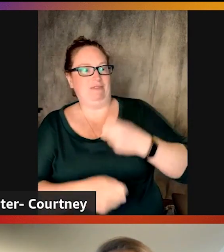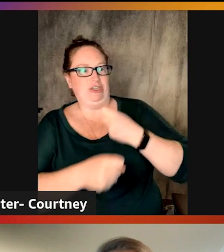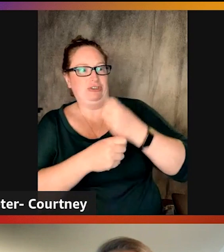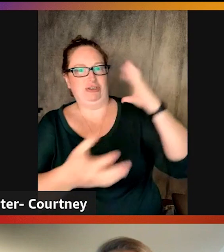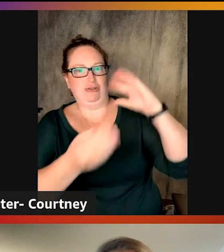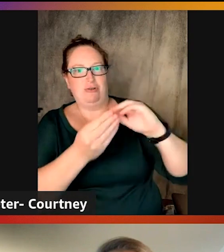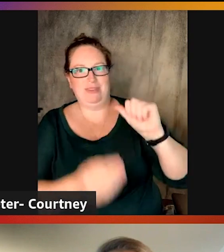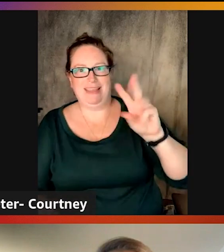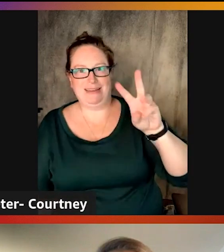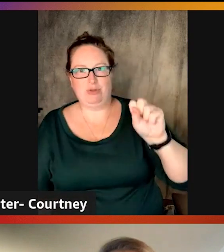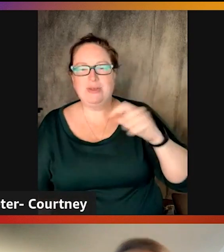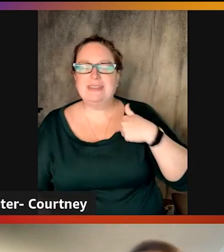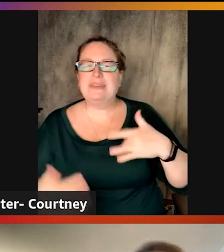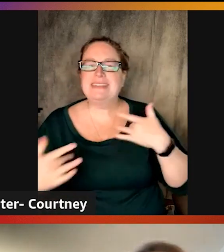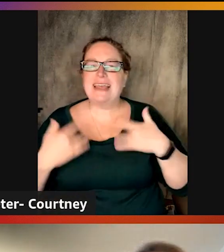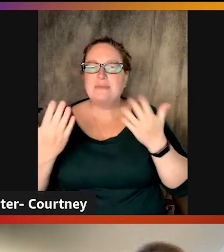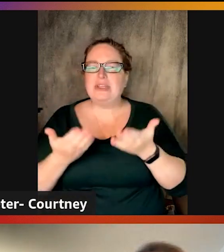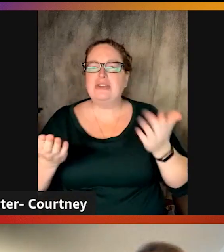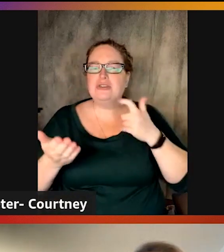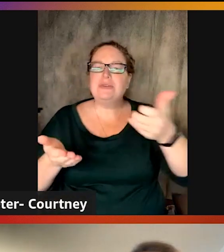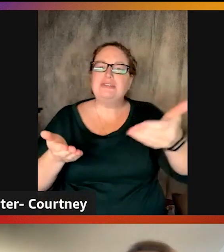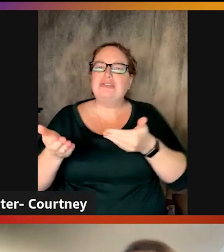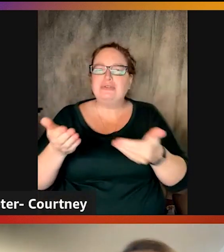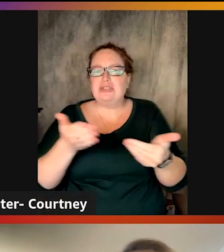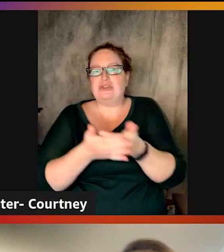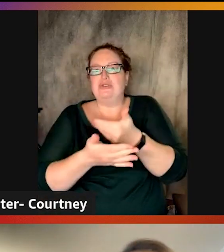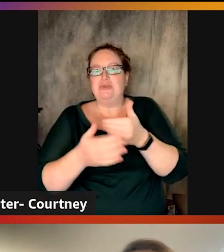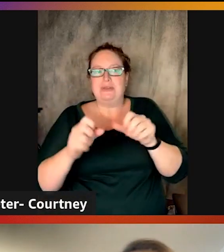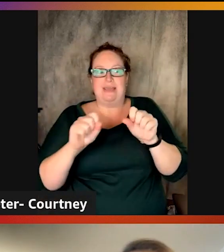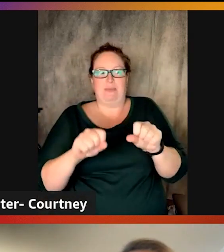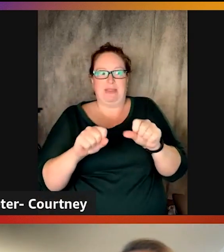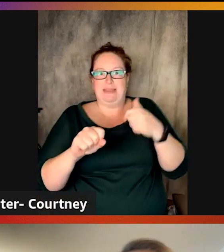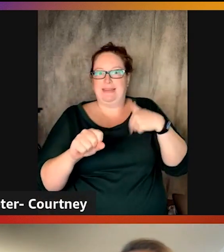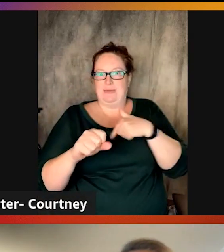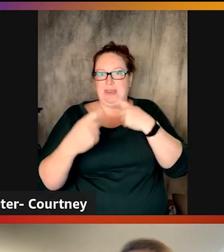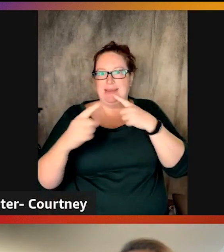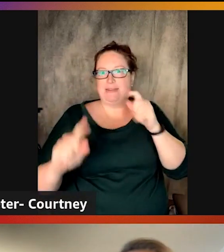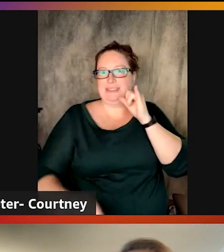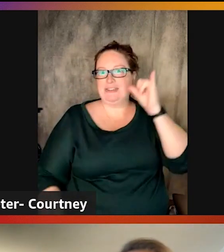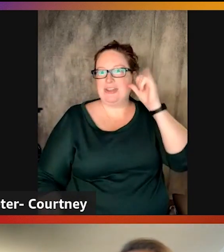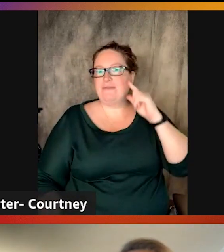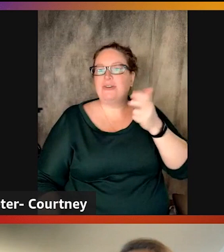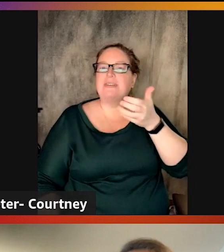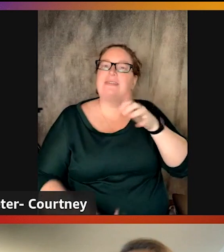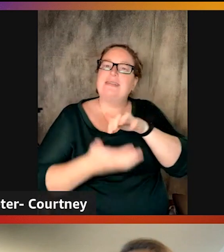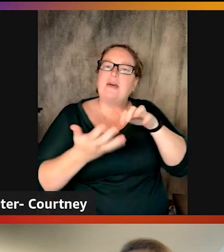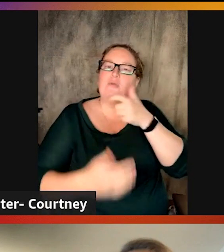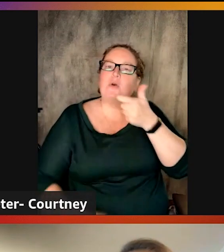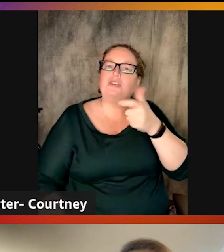all of you to introduce a new capability that we announced yesterday for CloudWatch logs.